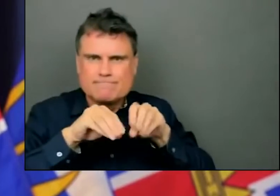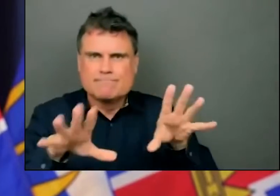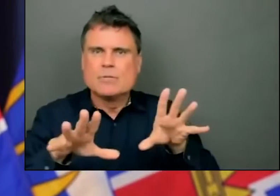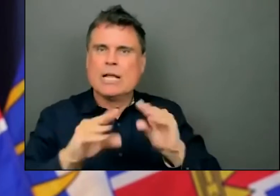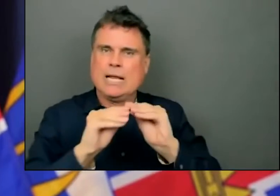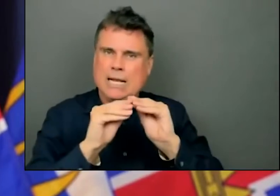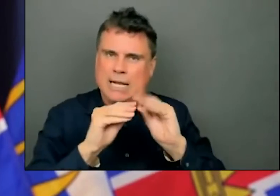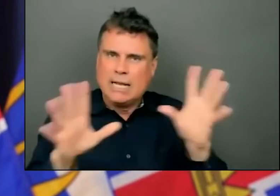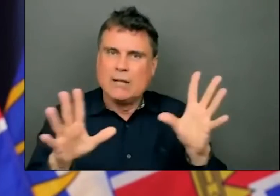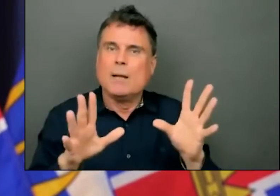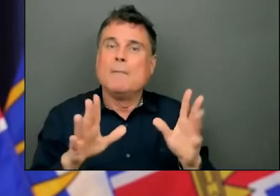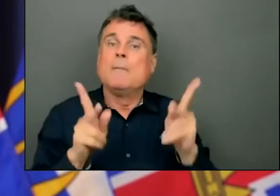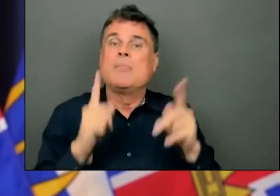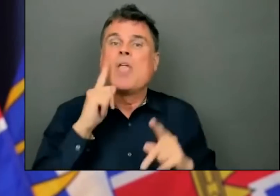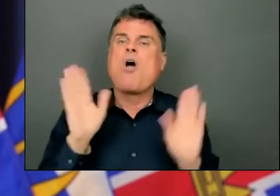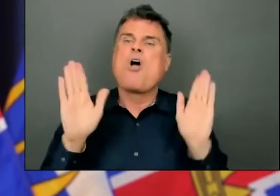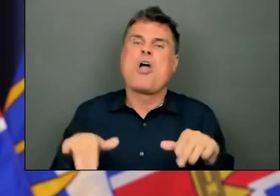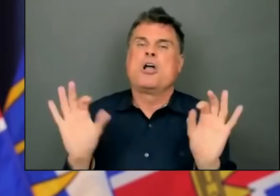aren't at risk.